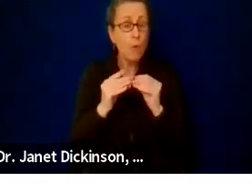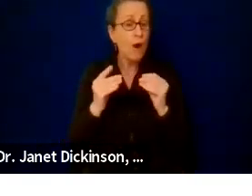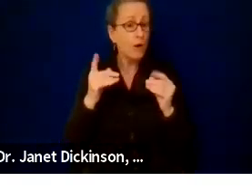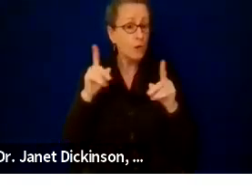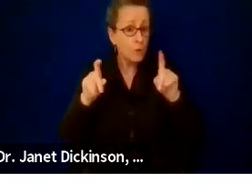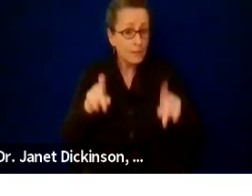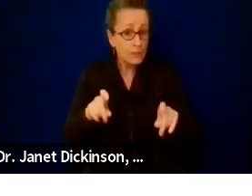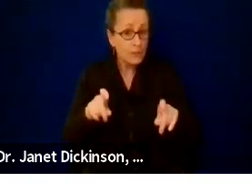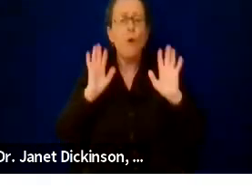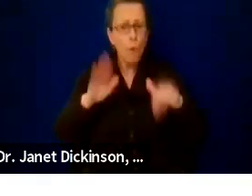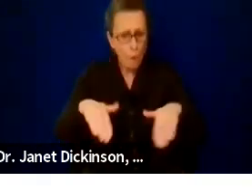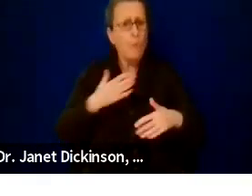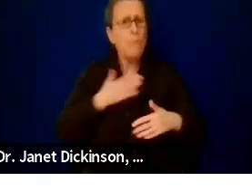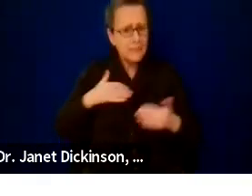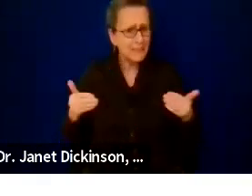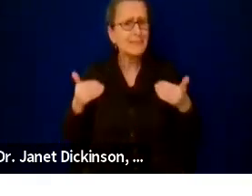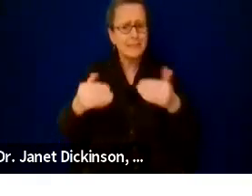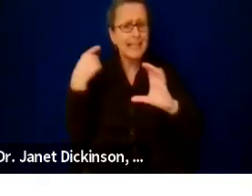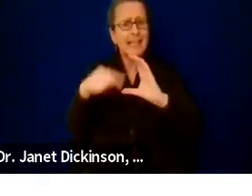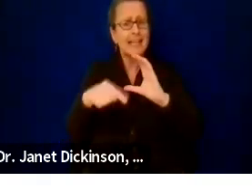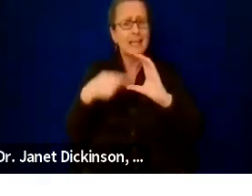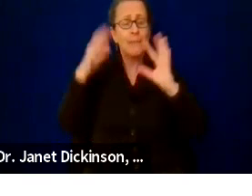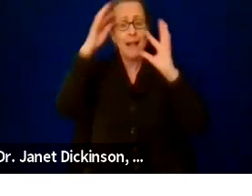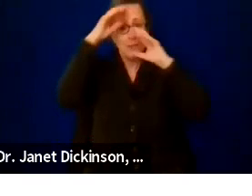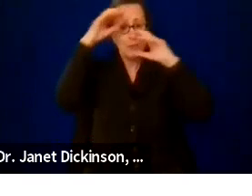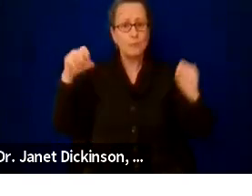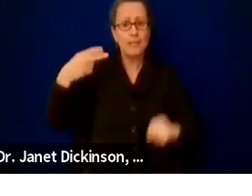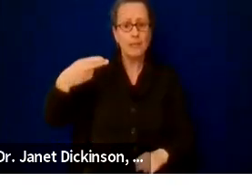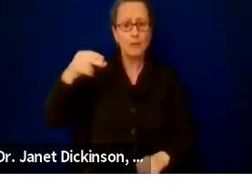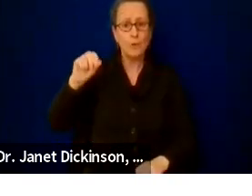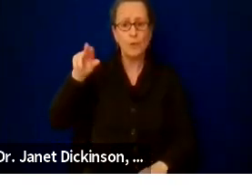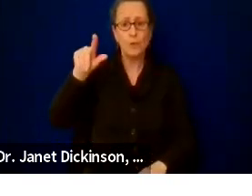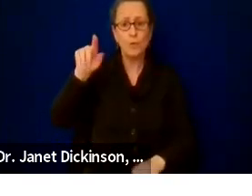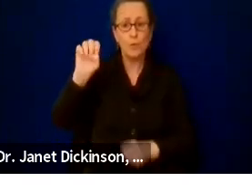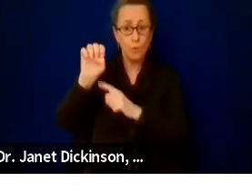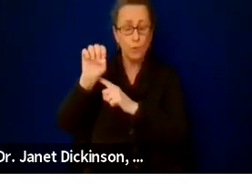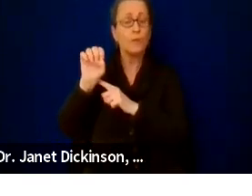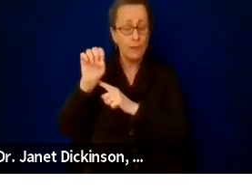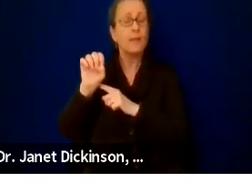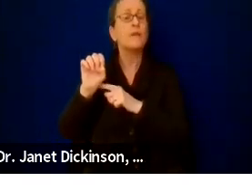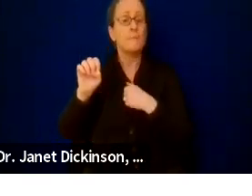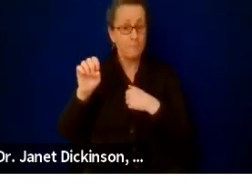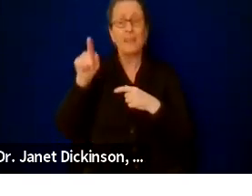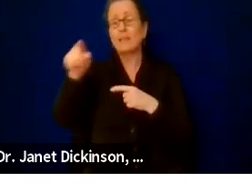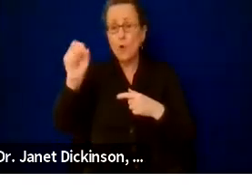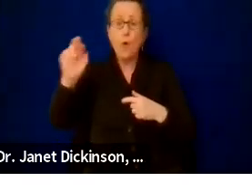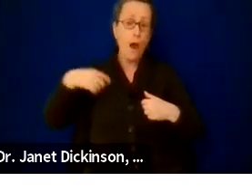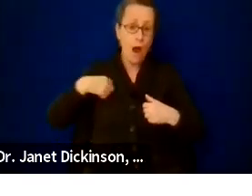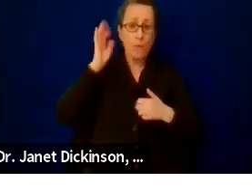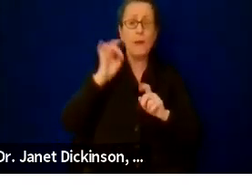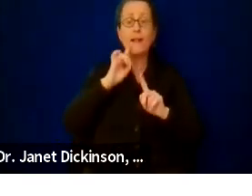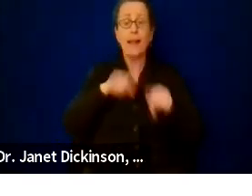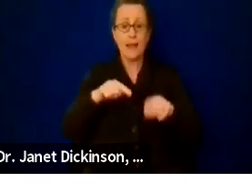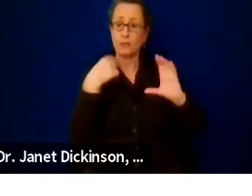email address or the principal of your own school, and they will forward them on to Dr. Houle and myself, and we'll get the answers out as quickly as we